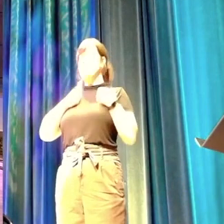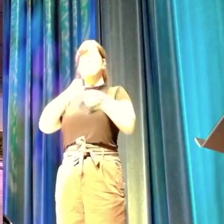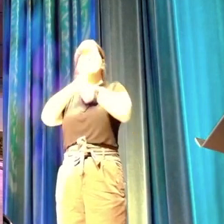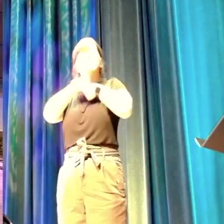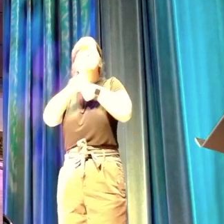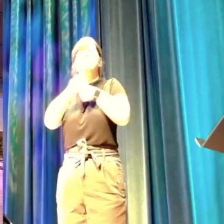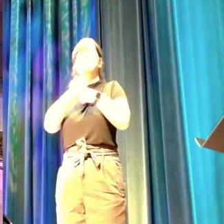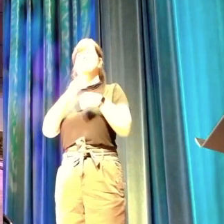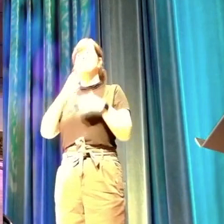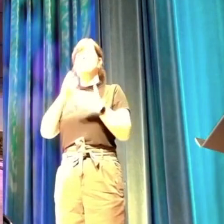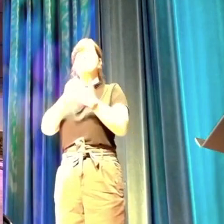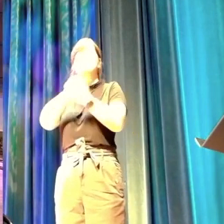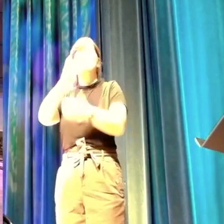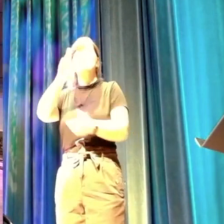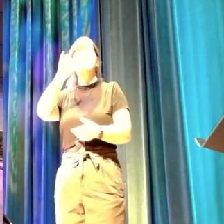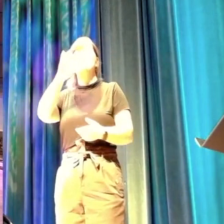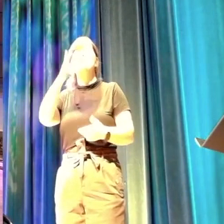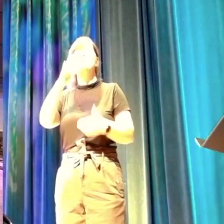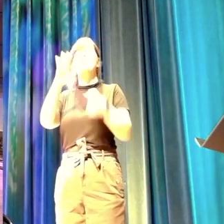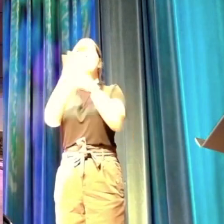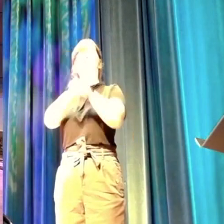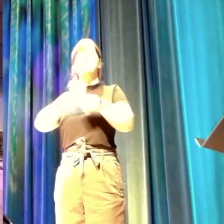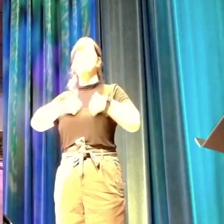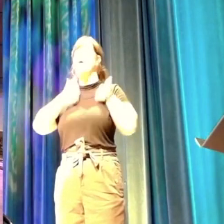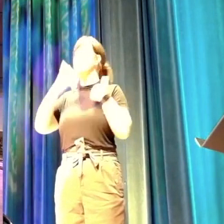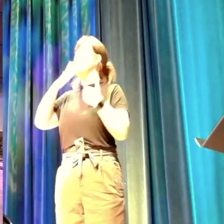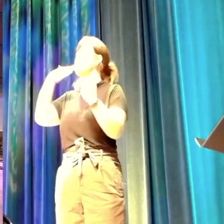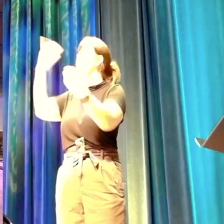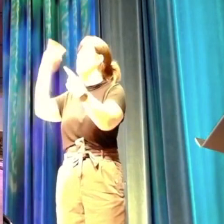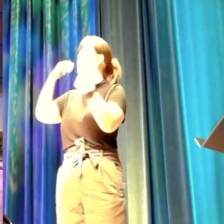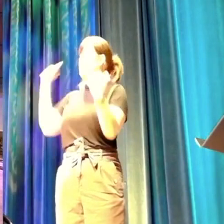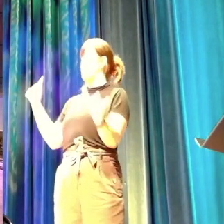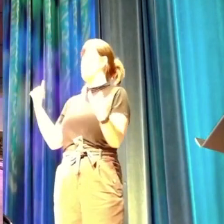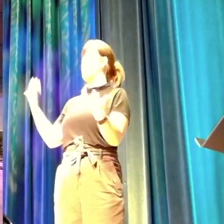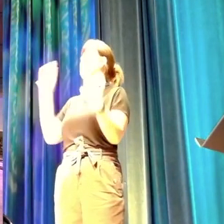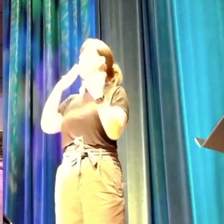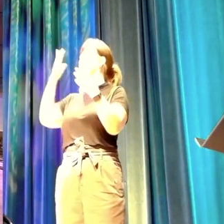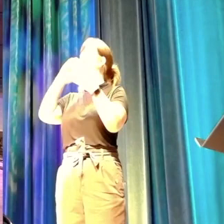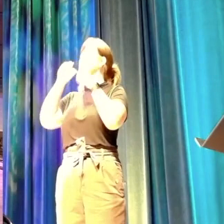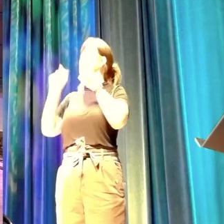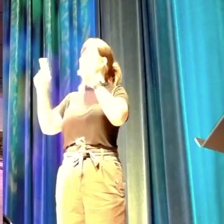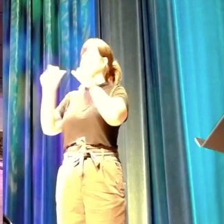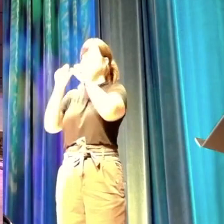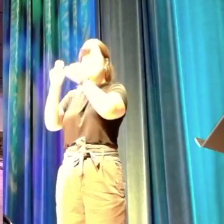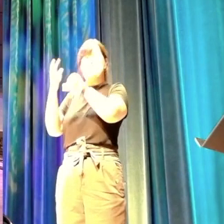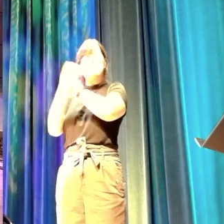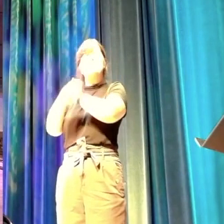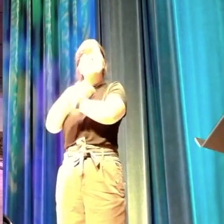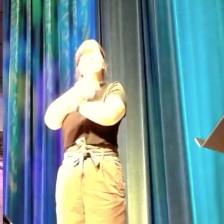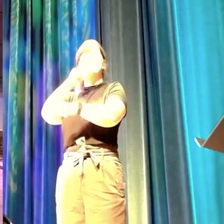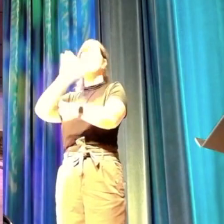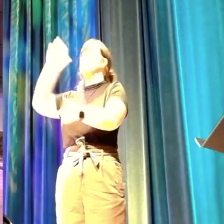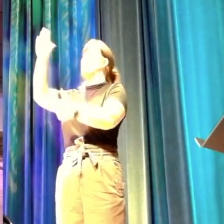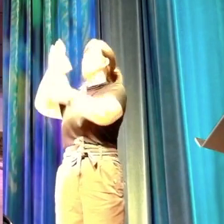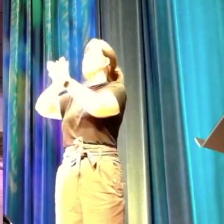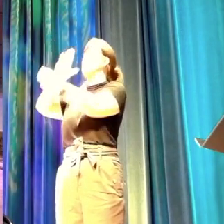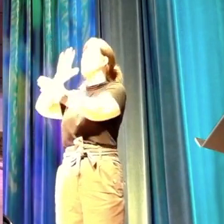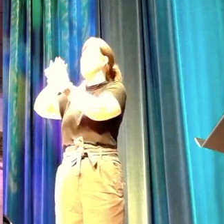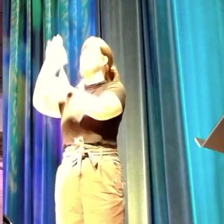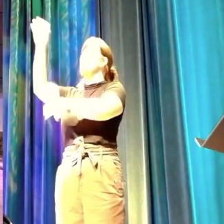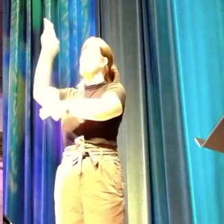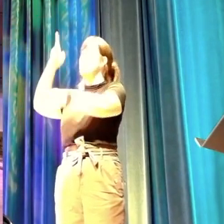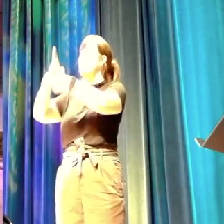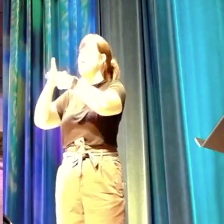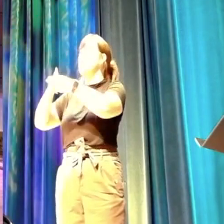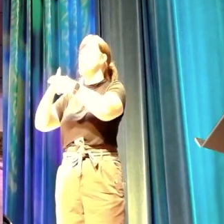life. We thank you, God, for this day. We thank you for this opportunity. Continue to use us for your glory. Continue to use us for your